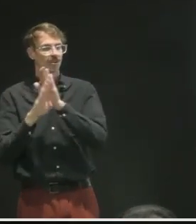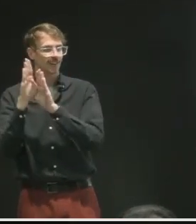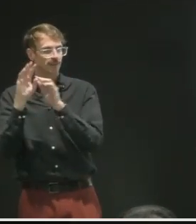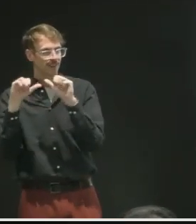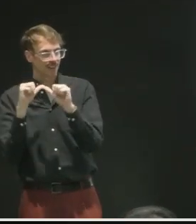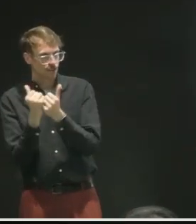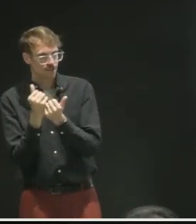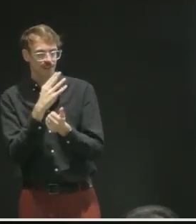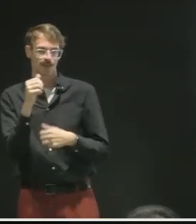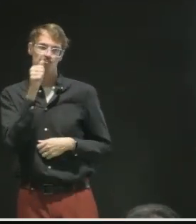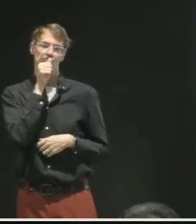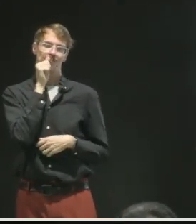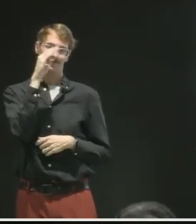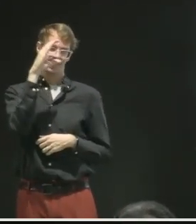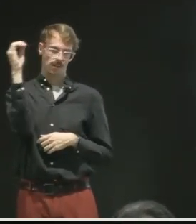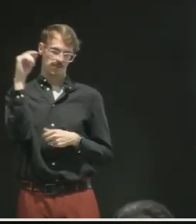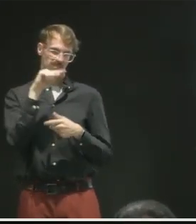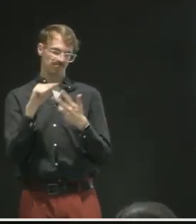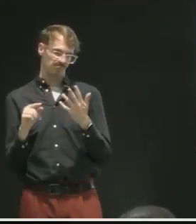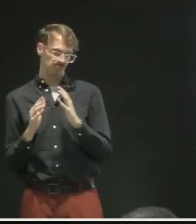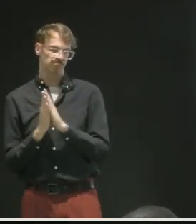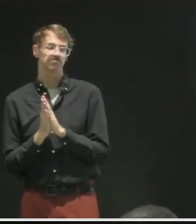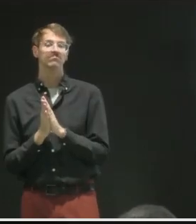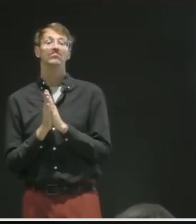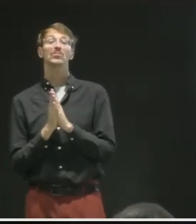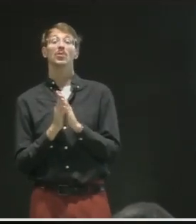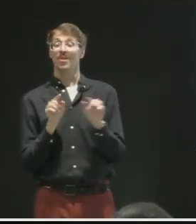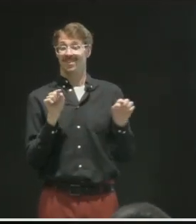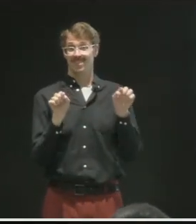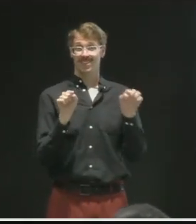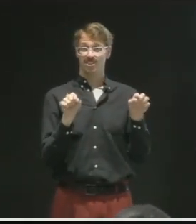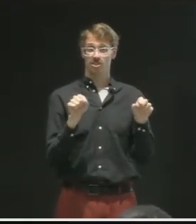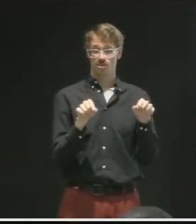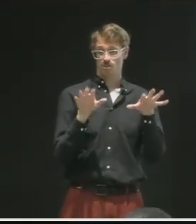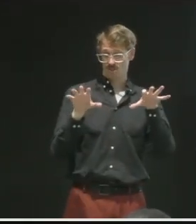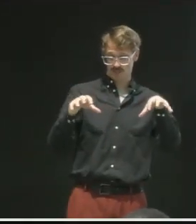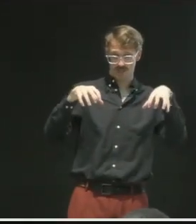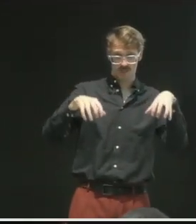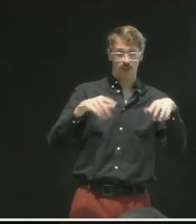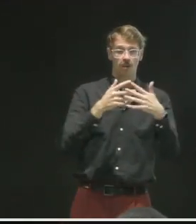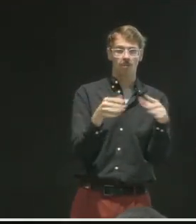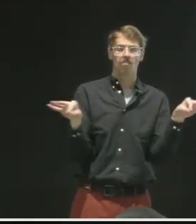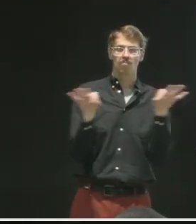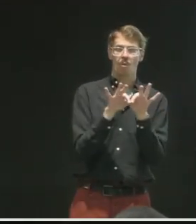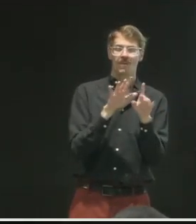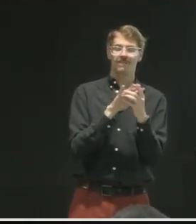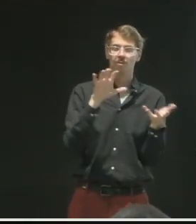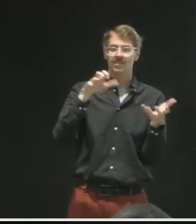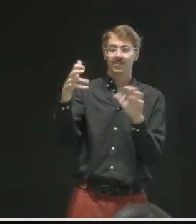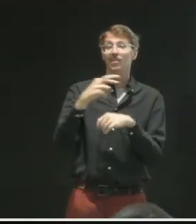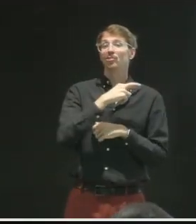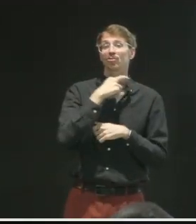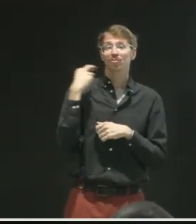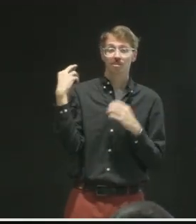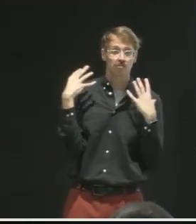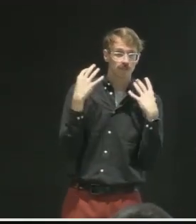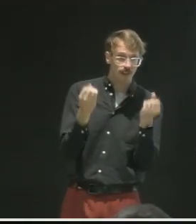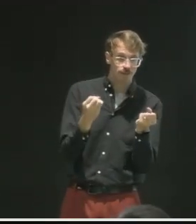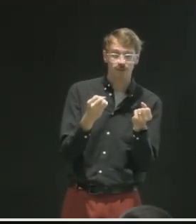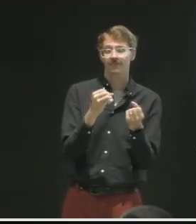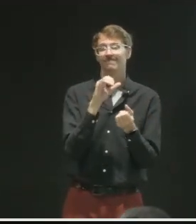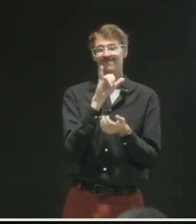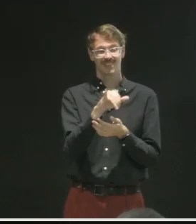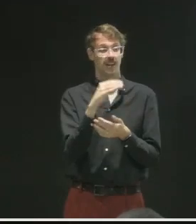sectors. And these two clusters are critical for the disaster risk reduction and recovery as well, because women